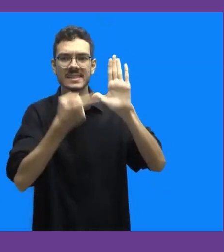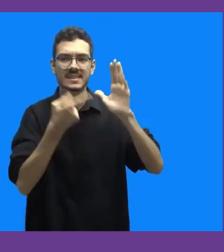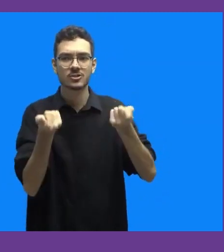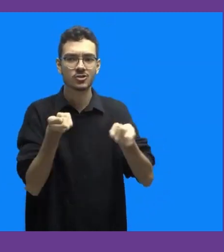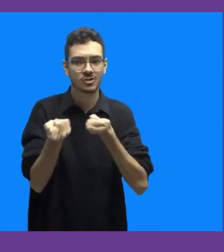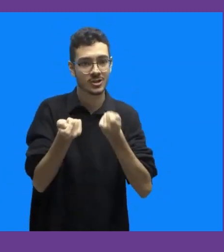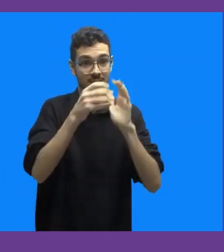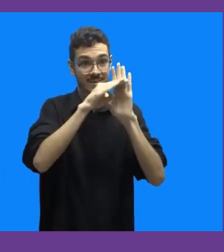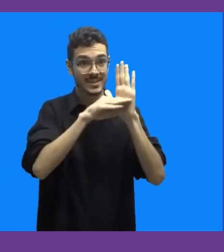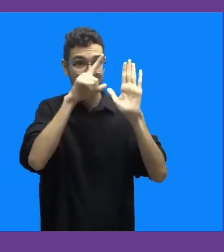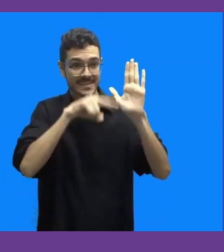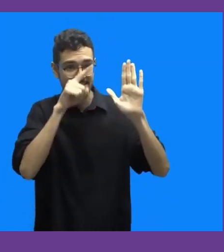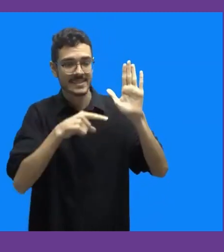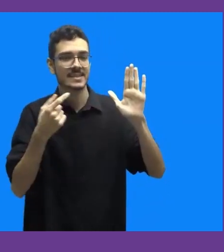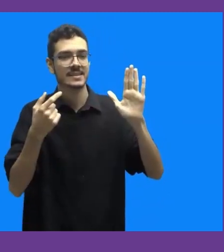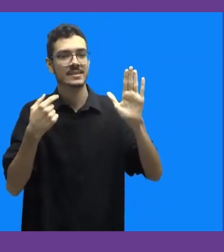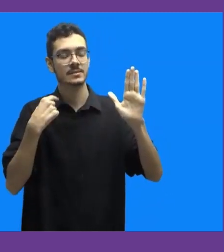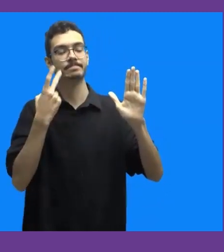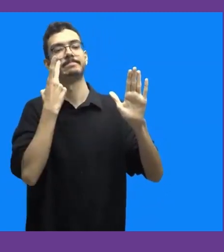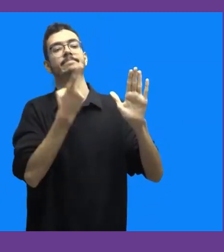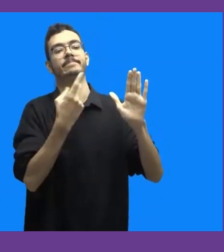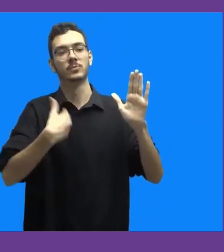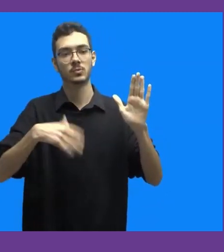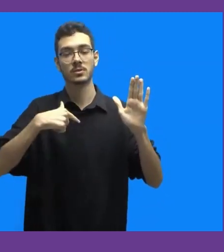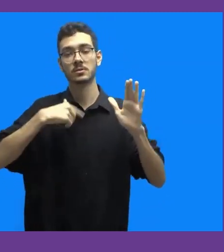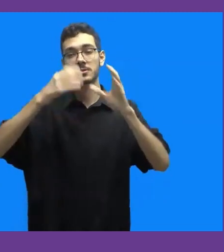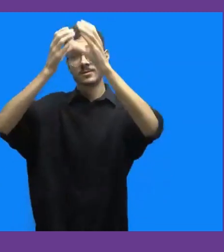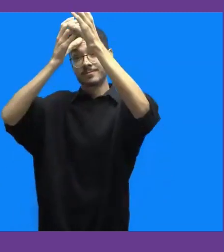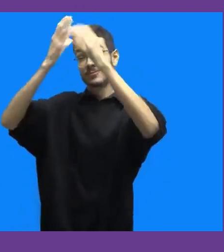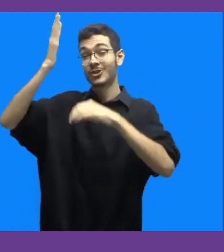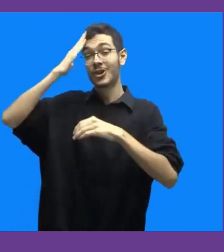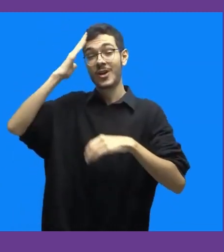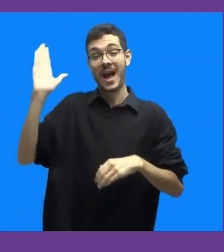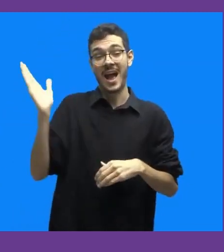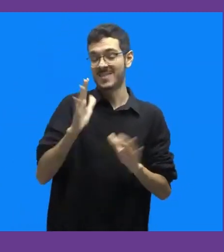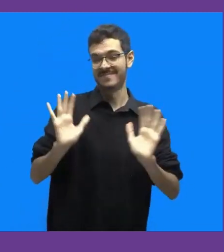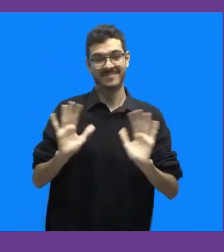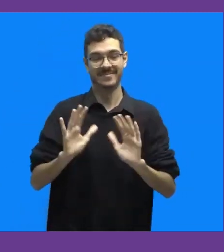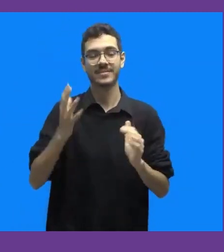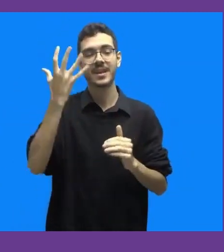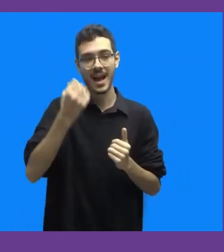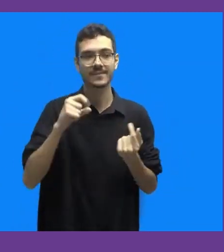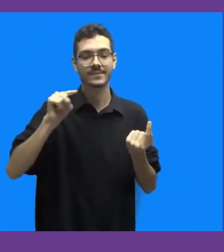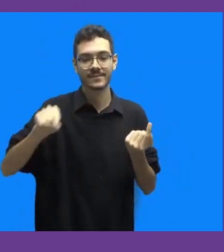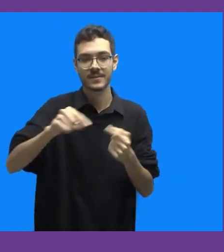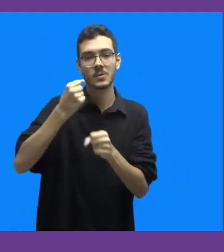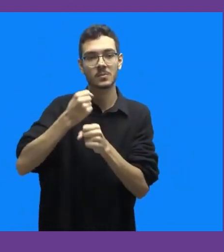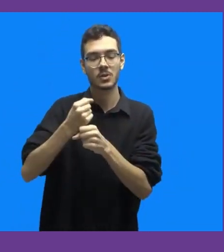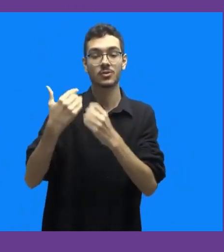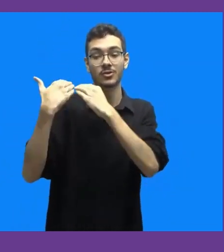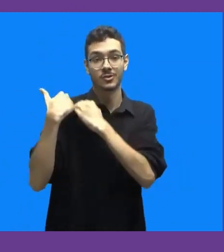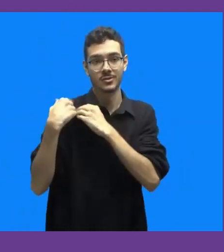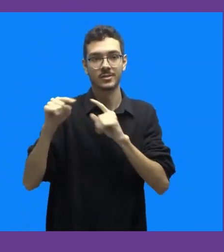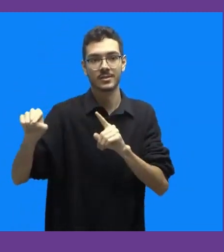answers. I can run a service, I can manage staff, I can make sure the students get reasonable accommodations, but I didn't need to have all the answers. And certainly